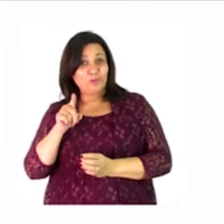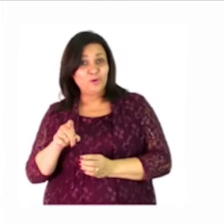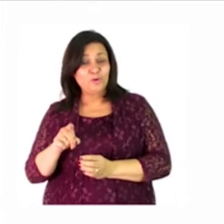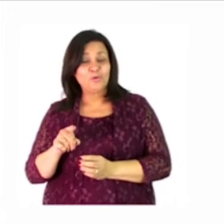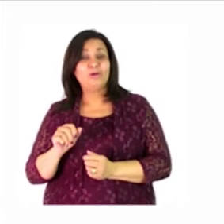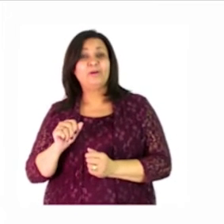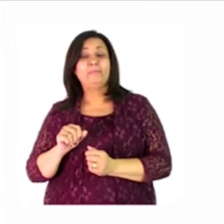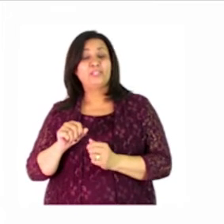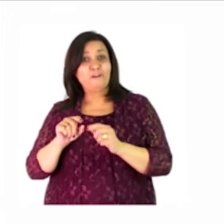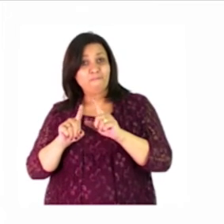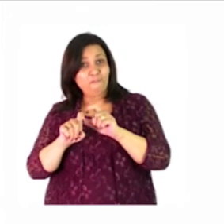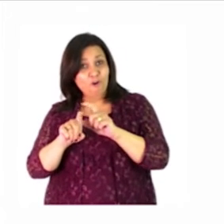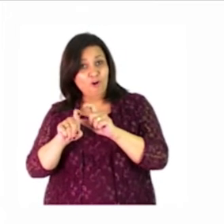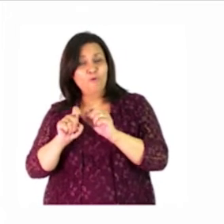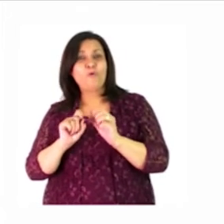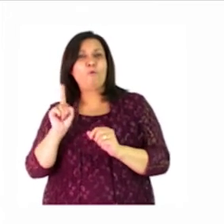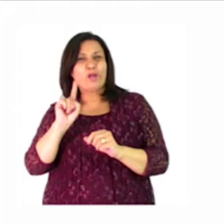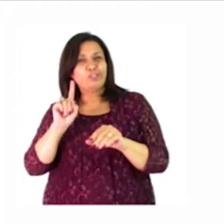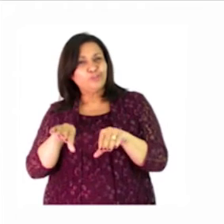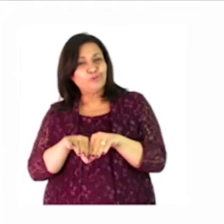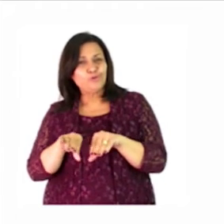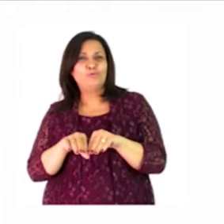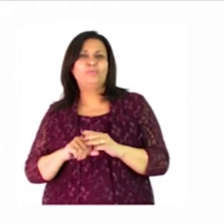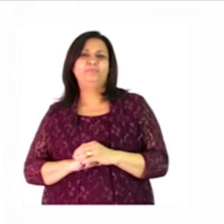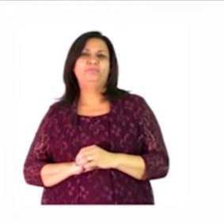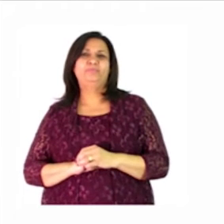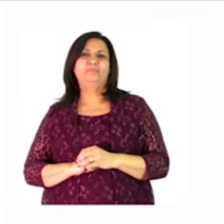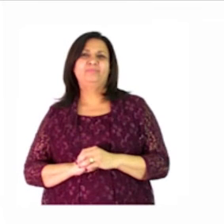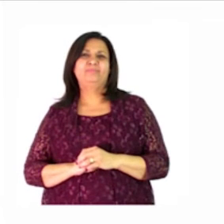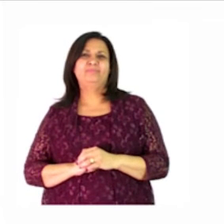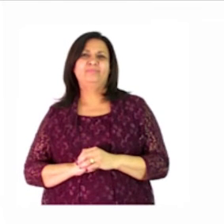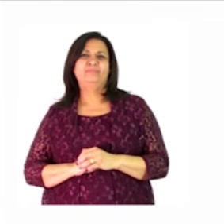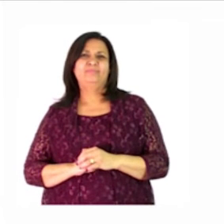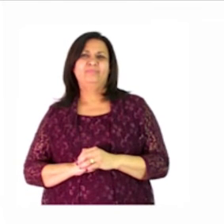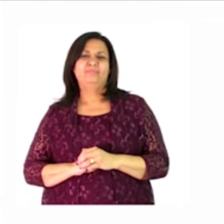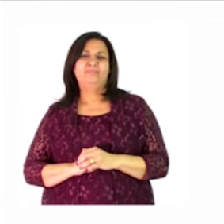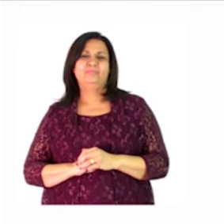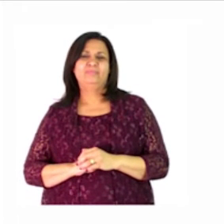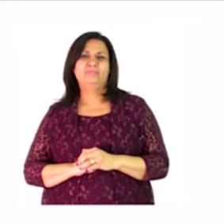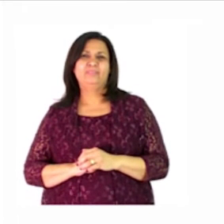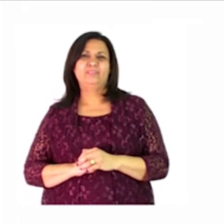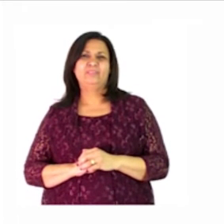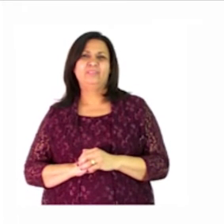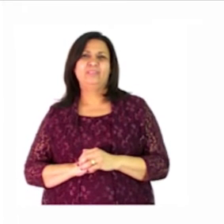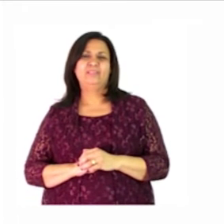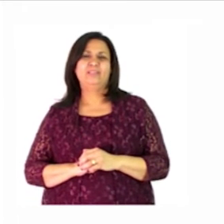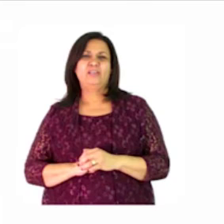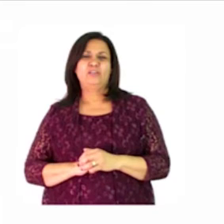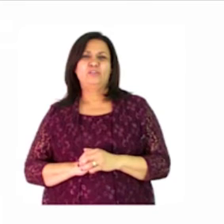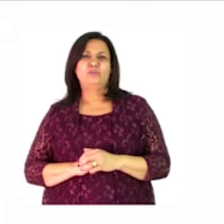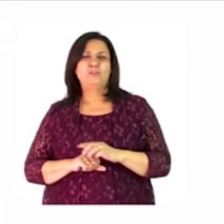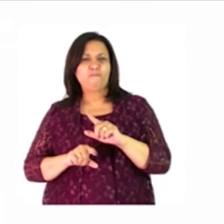to follow the instructions, which says follow the instructions. Follow the